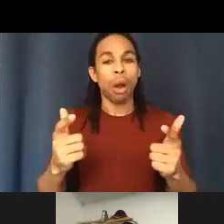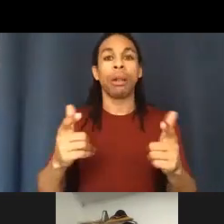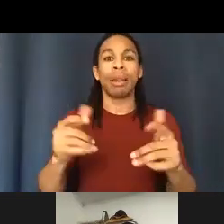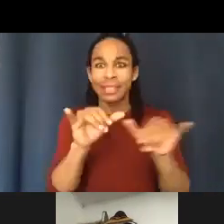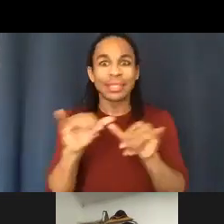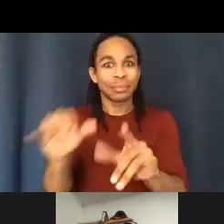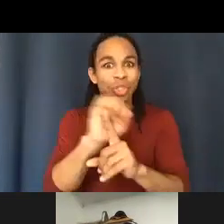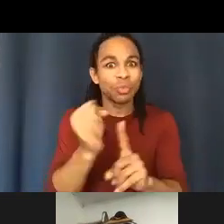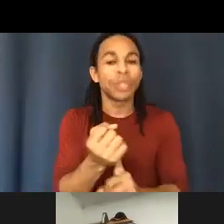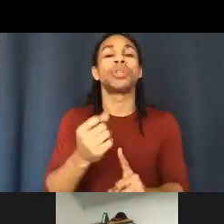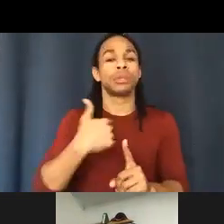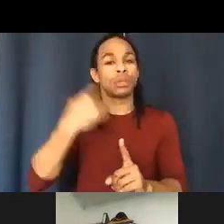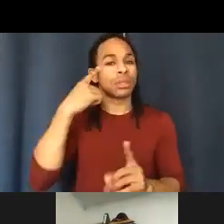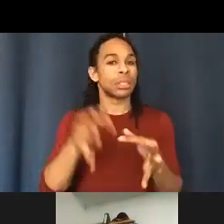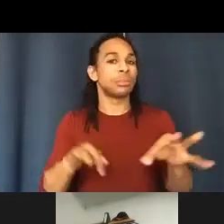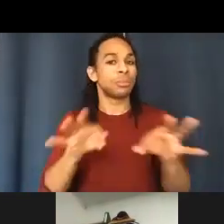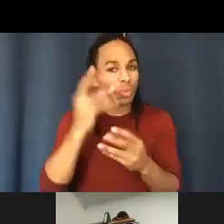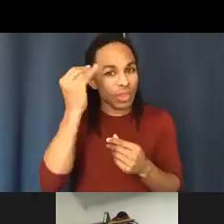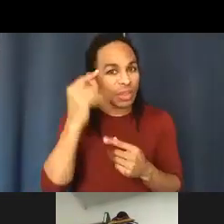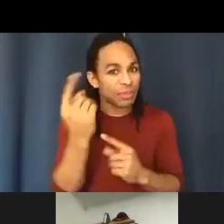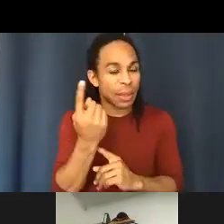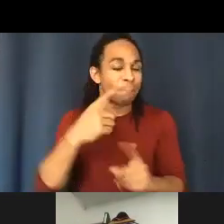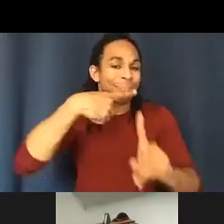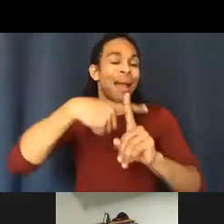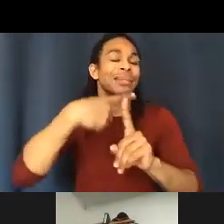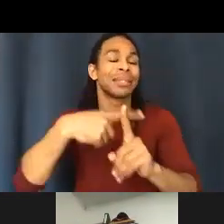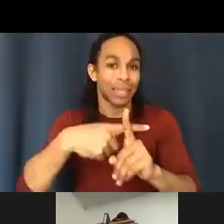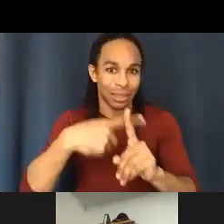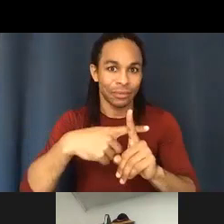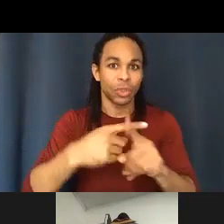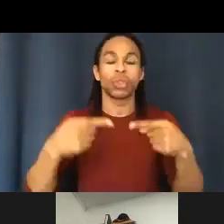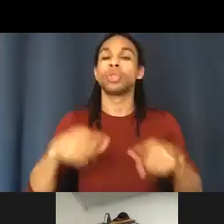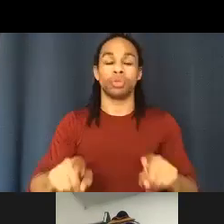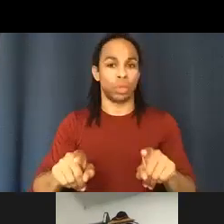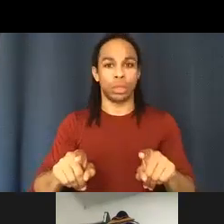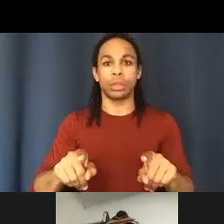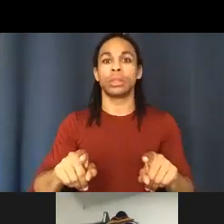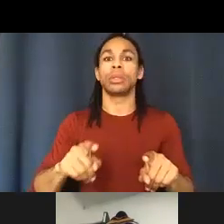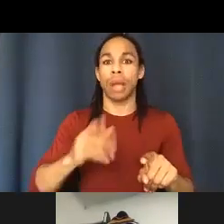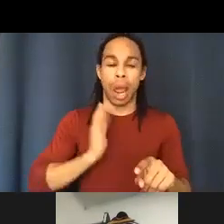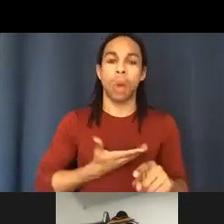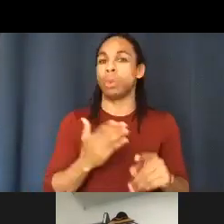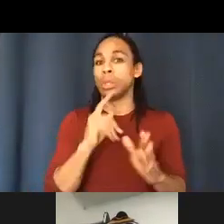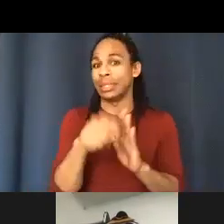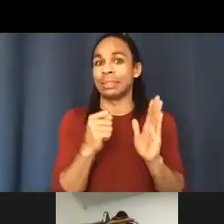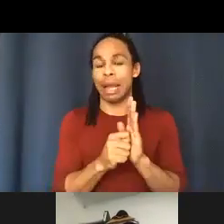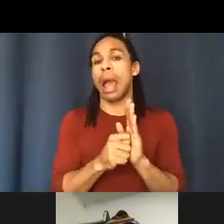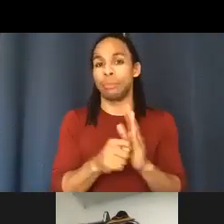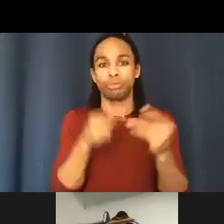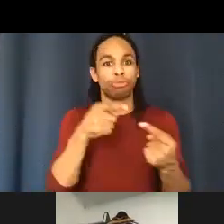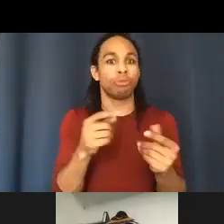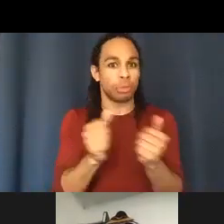COVID-19. In the first part of this presentation, I will not